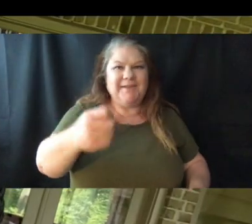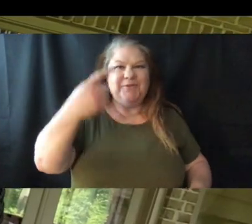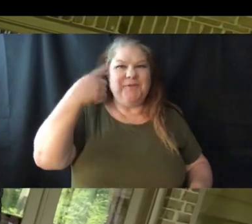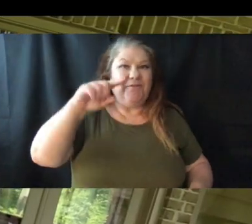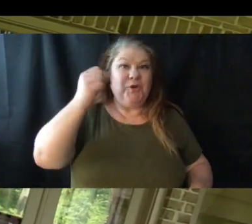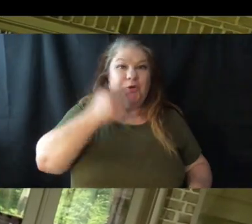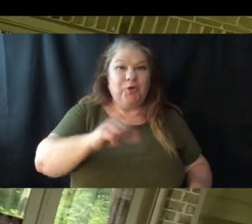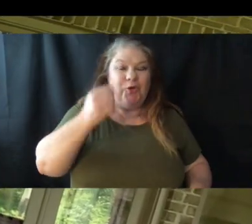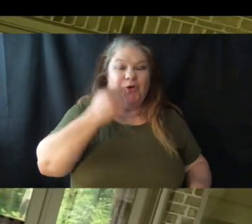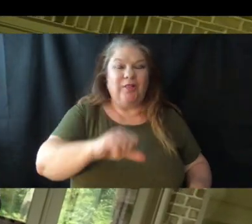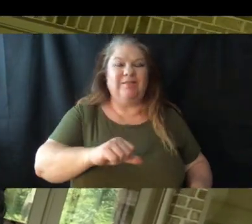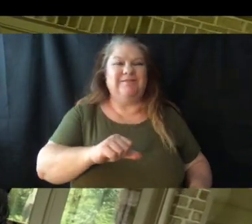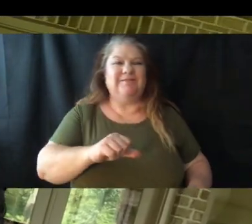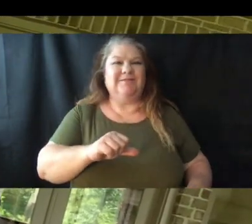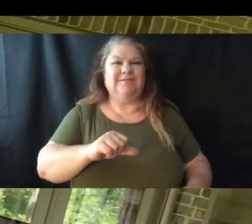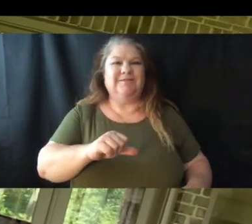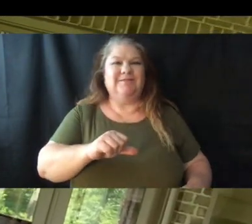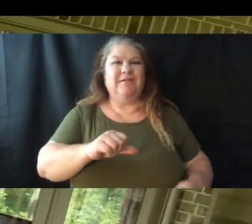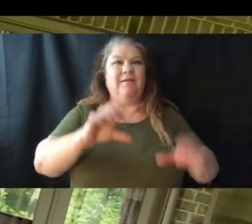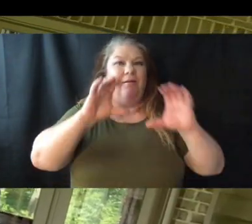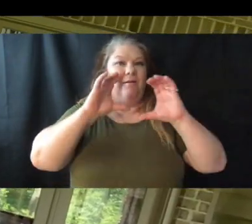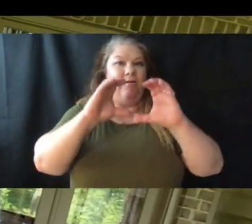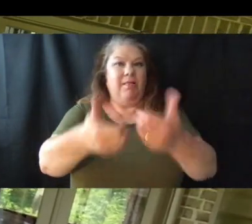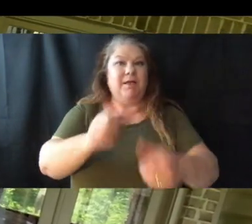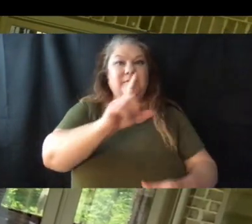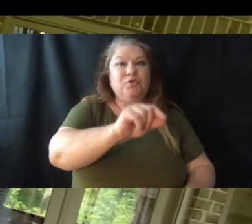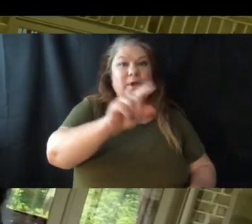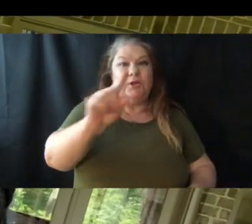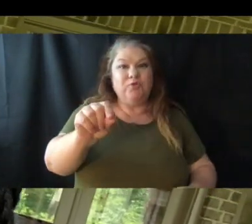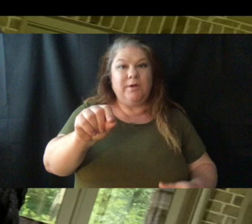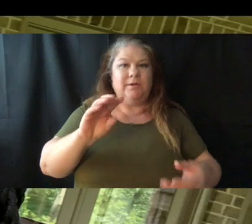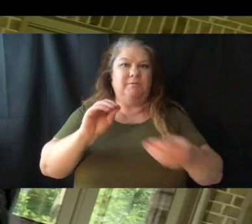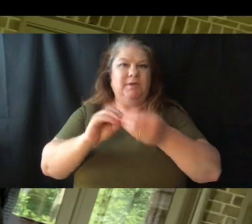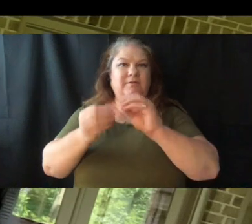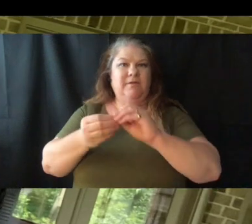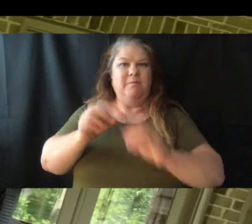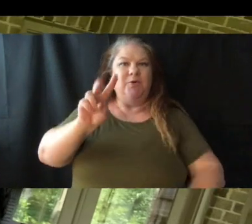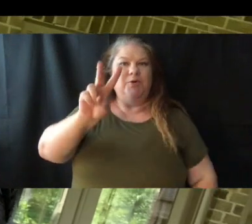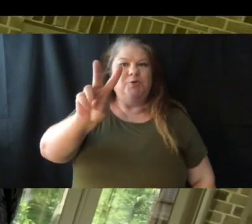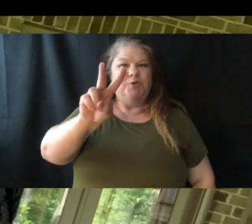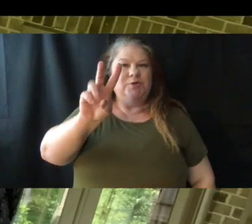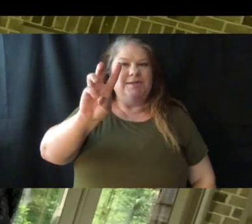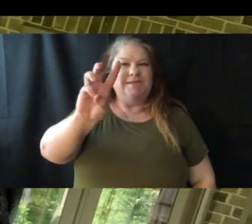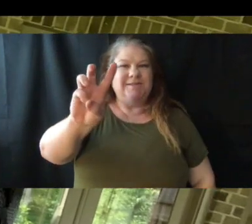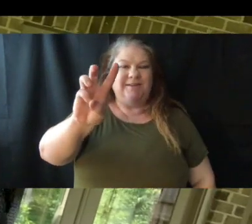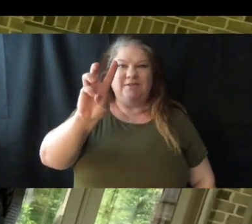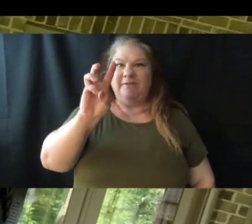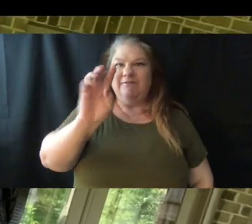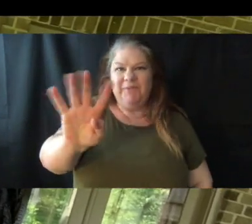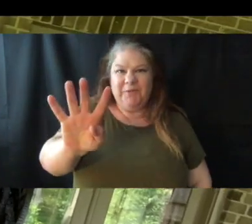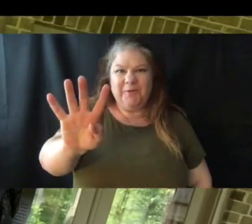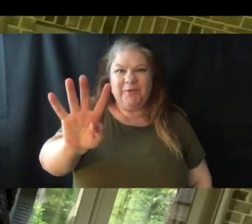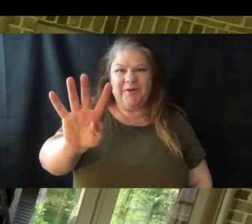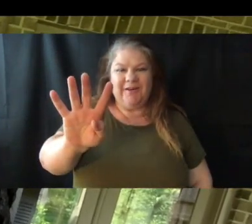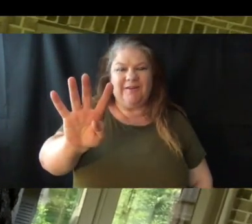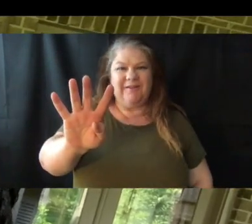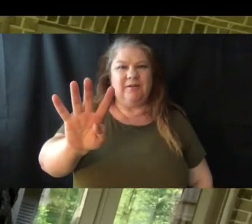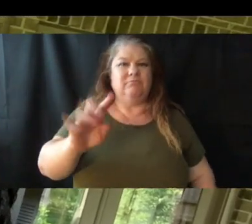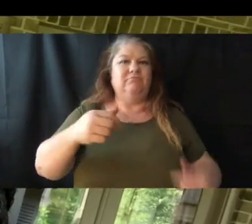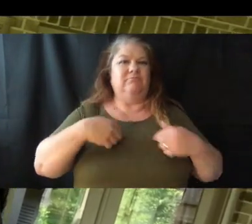Philadelphia High School for Girls, class of 2022,